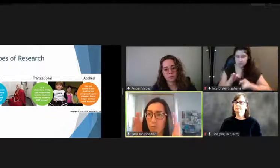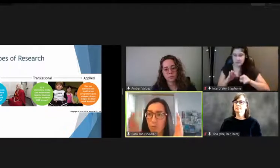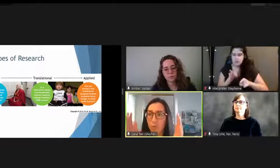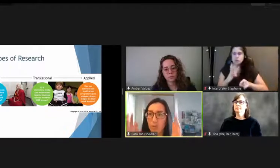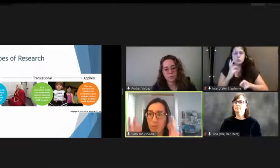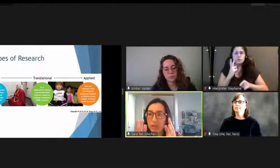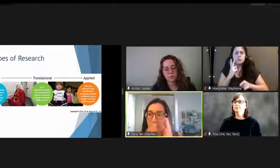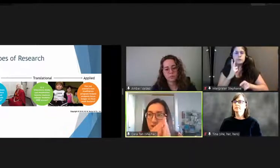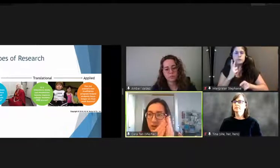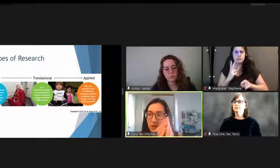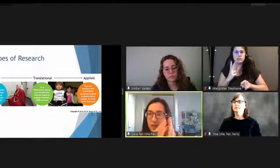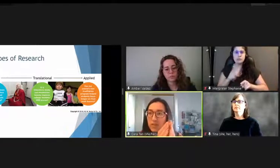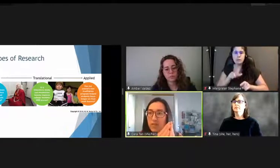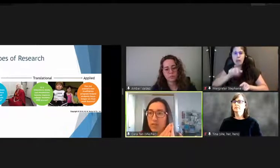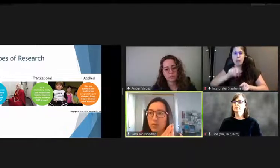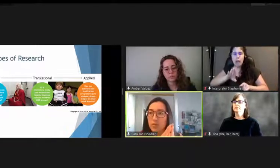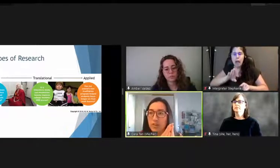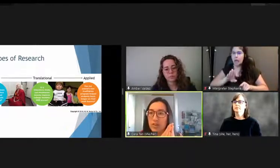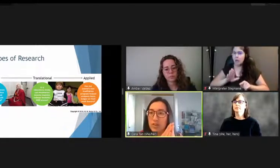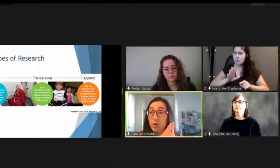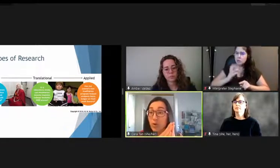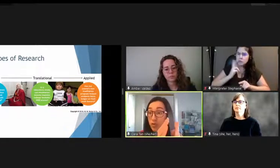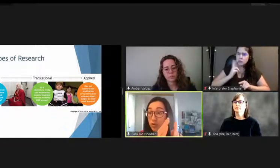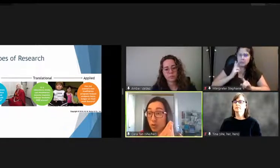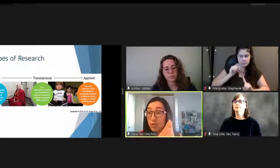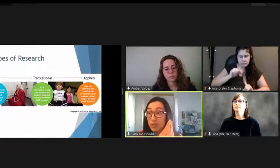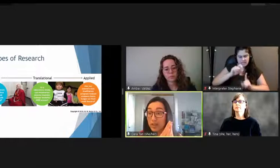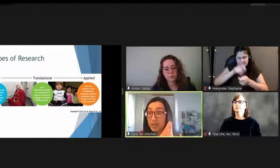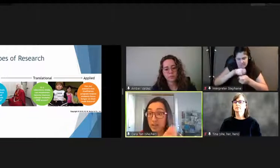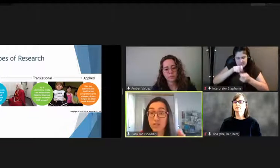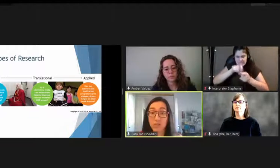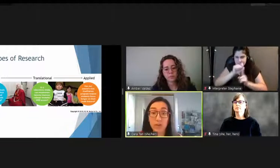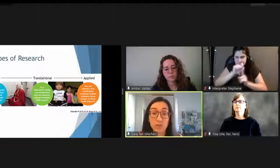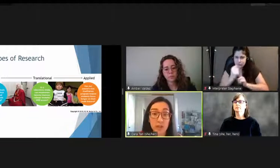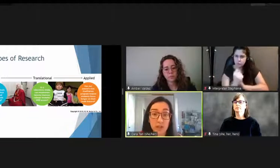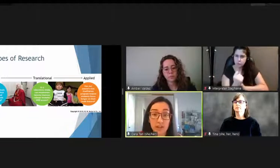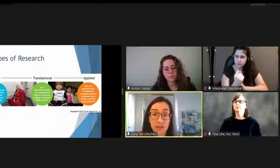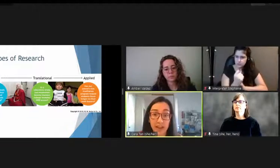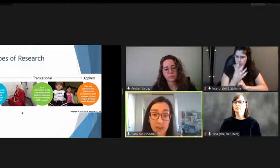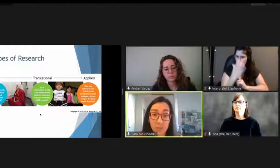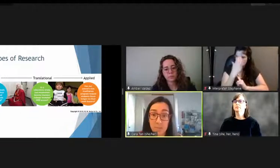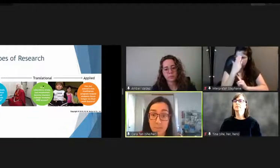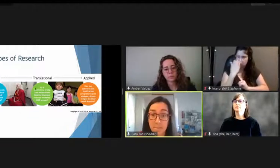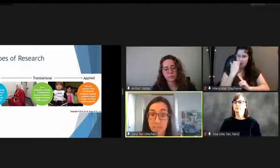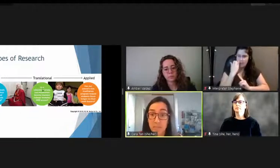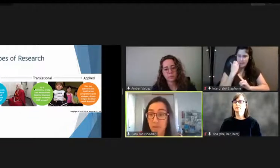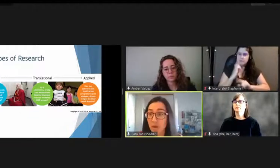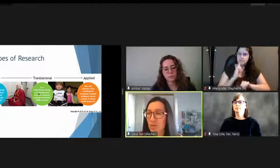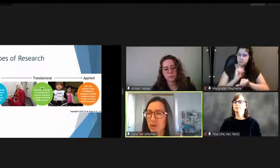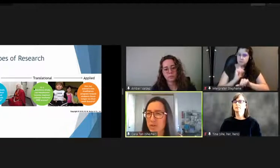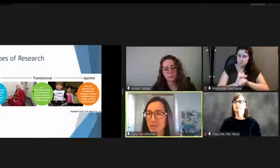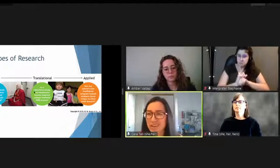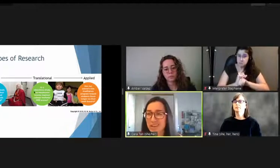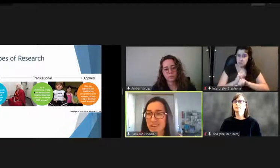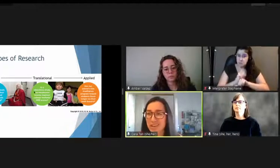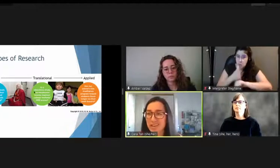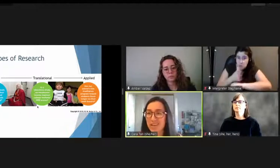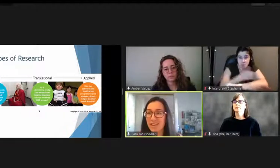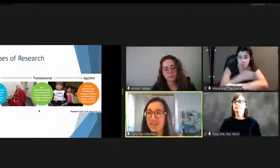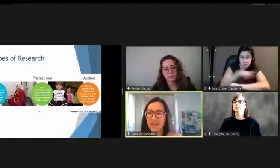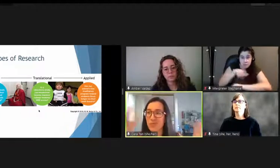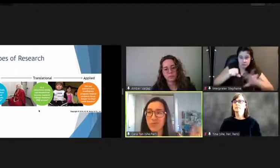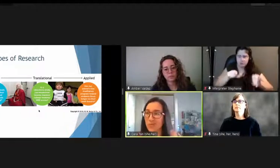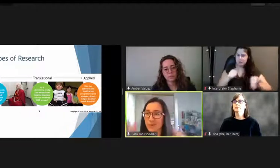way. We're looking at a very specific situation, and we're controlling things by doing it in a lab, right? We're not looking